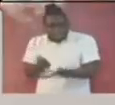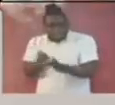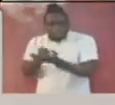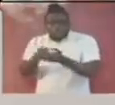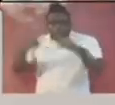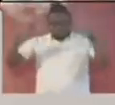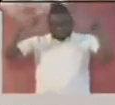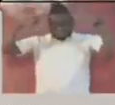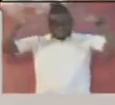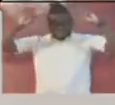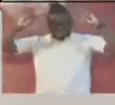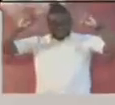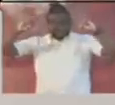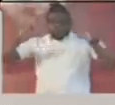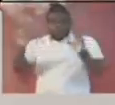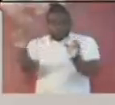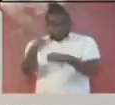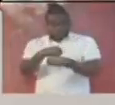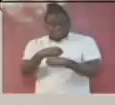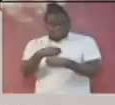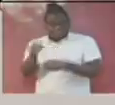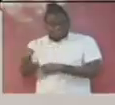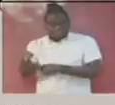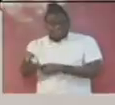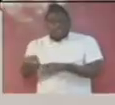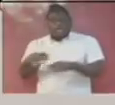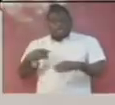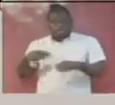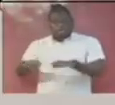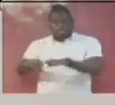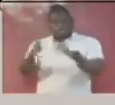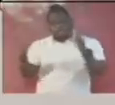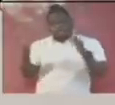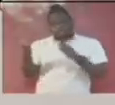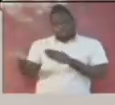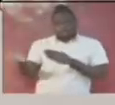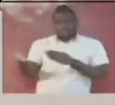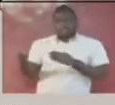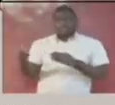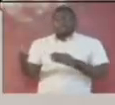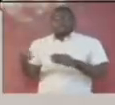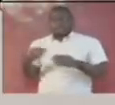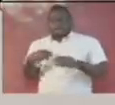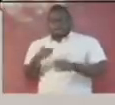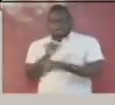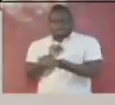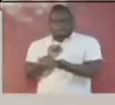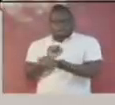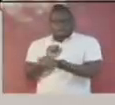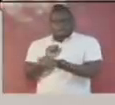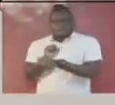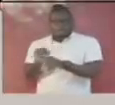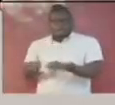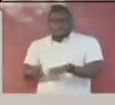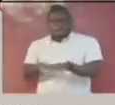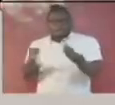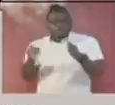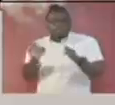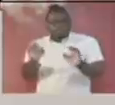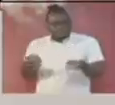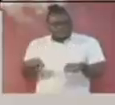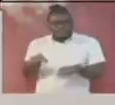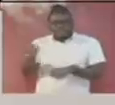It's a mental health and wellness workbook. So children can actually work through their emotions in